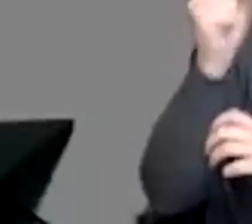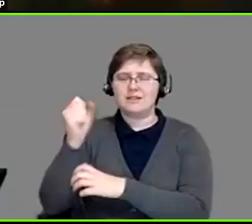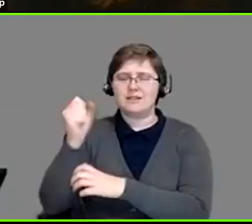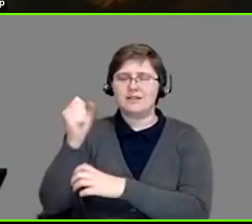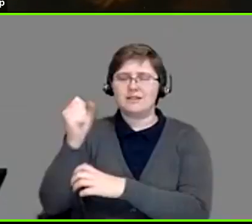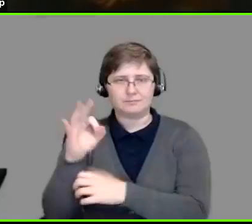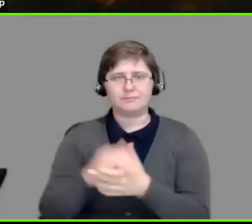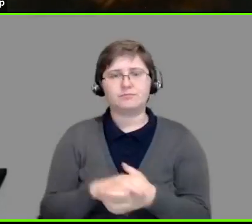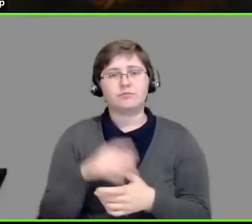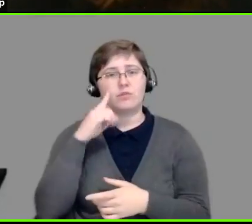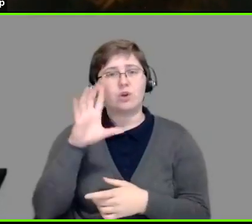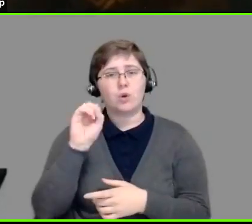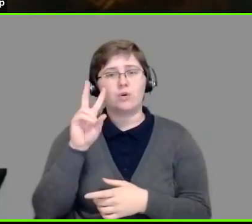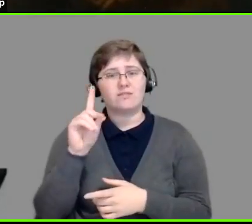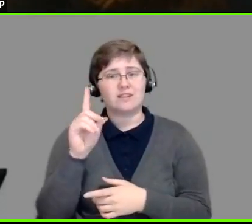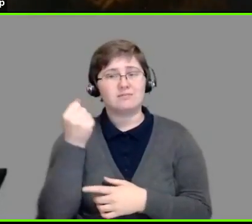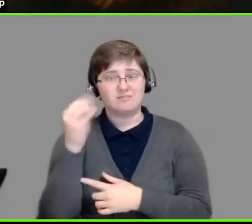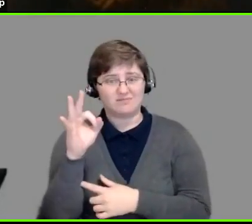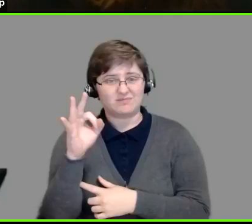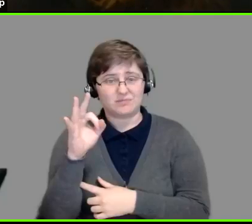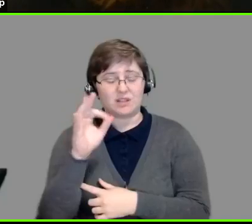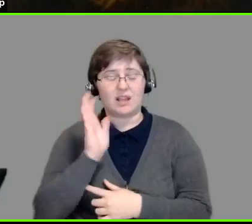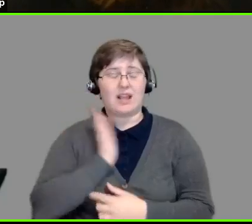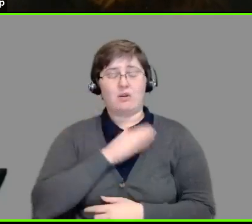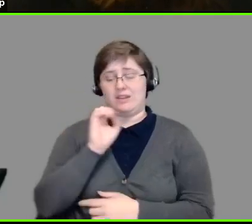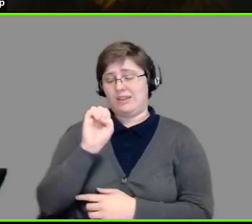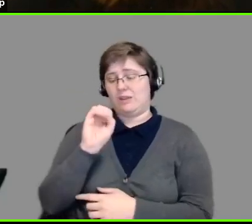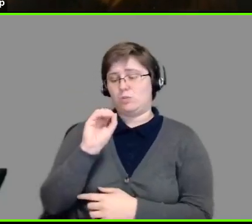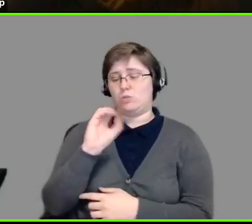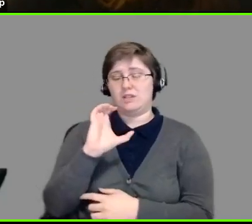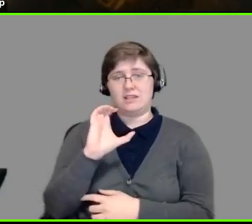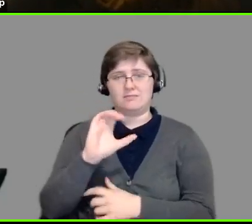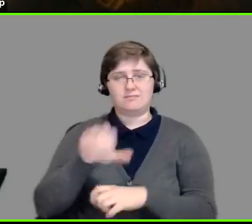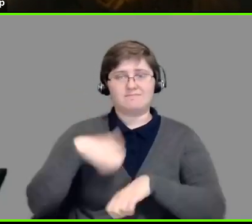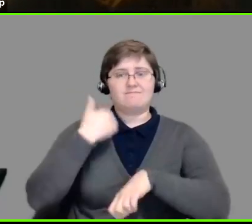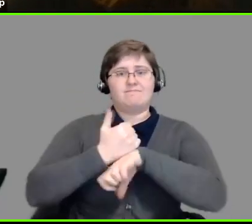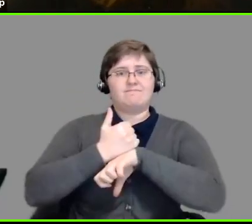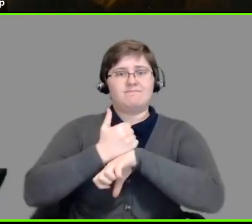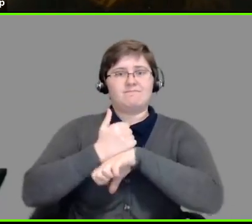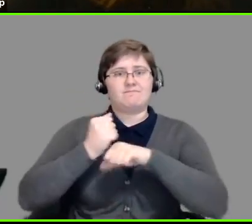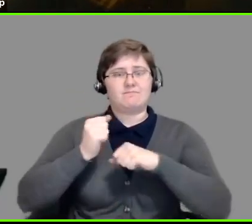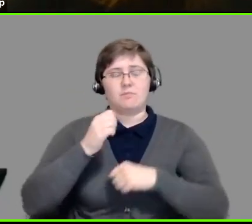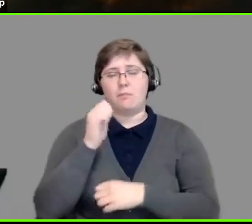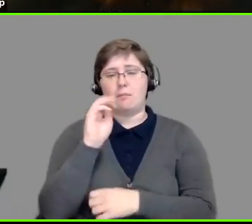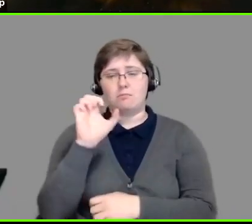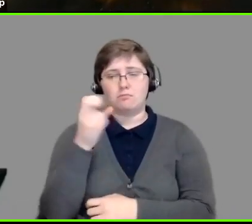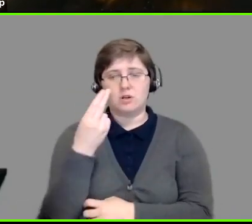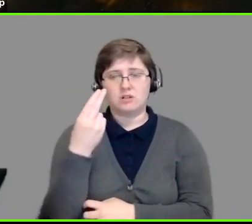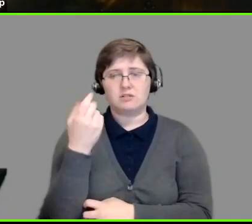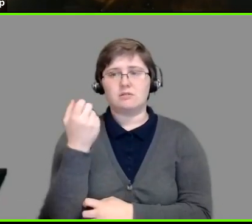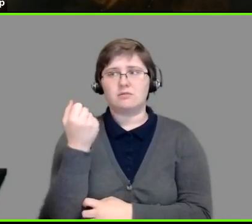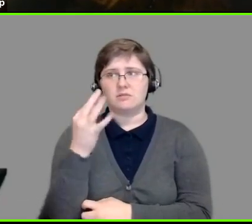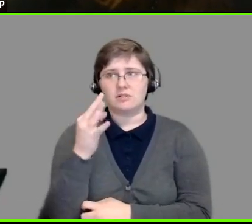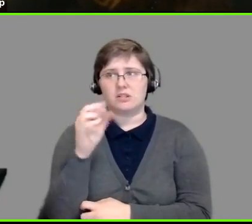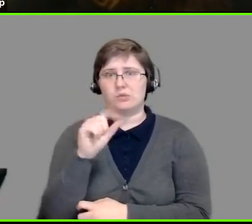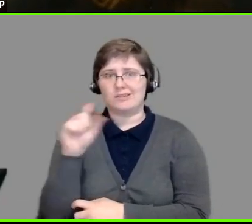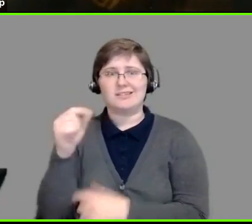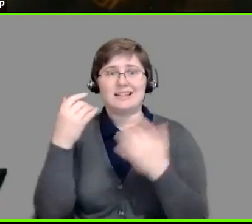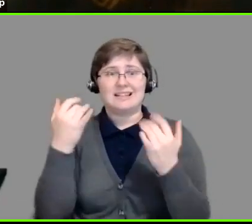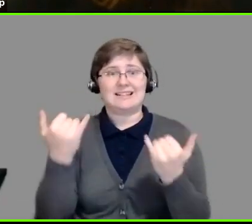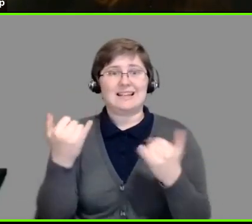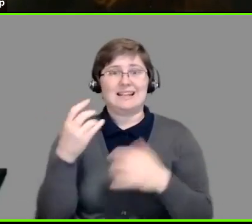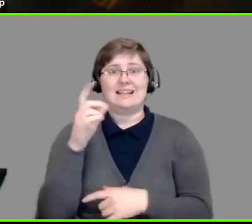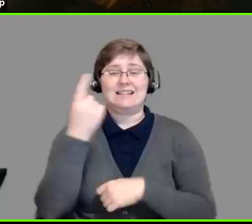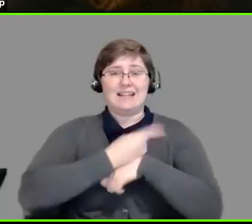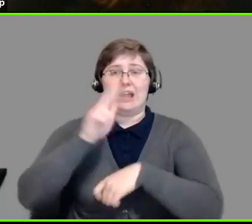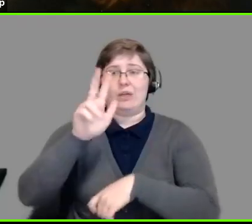For COVID-19, the Lucas County EOC activated on March 13th, 2020. Today is day